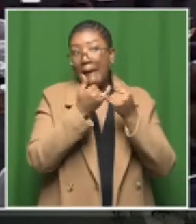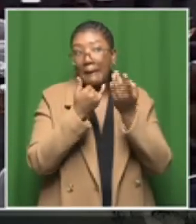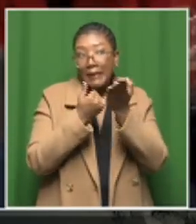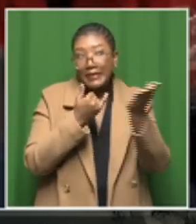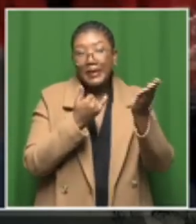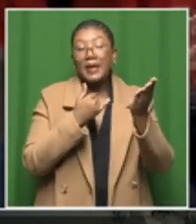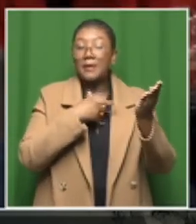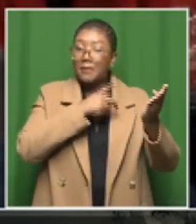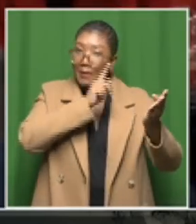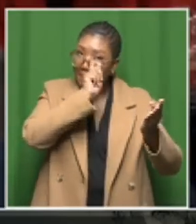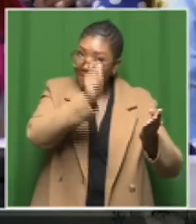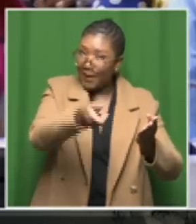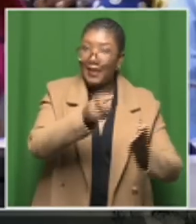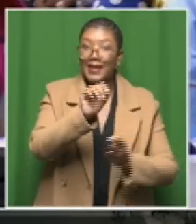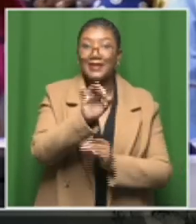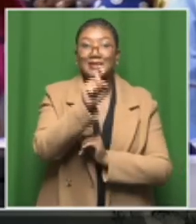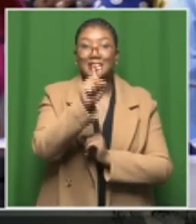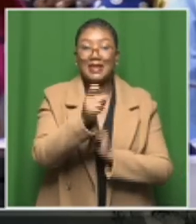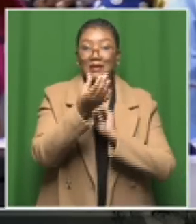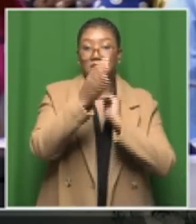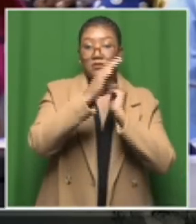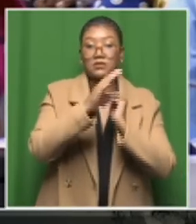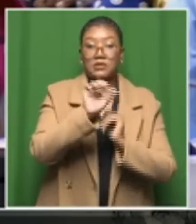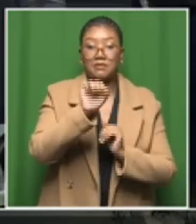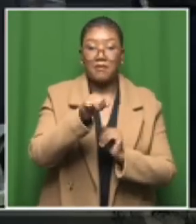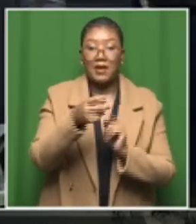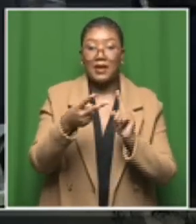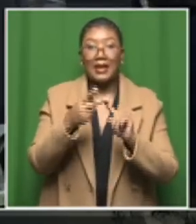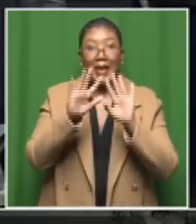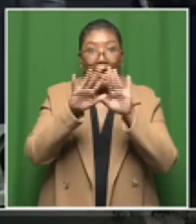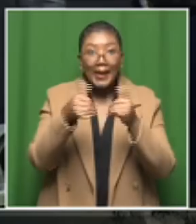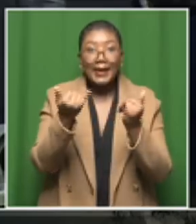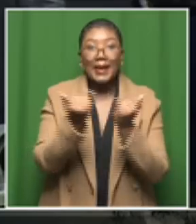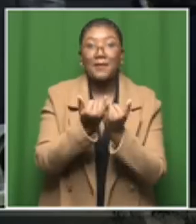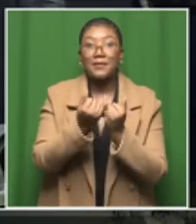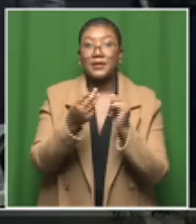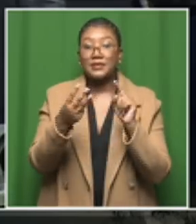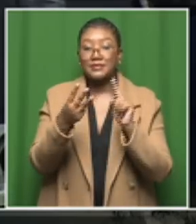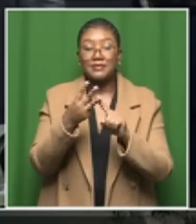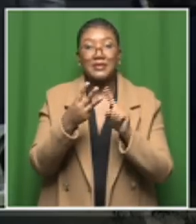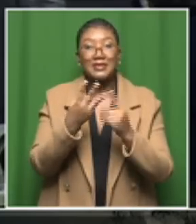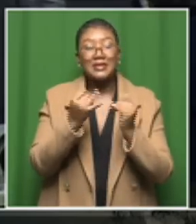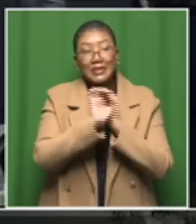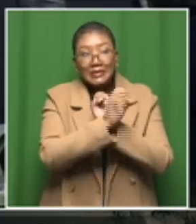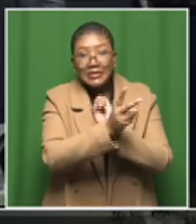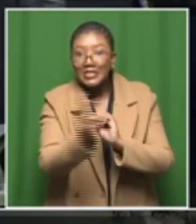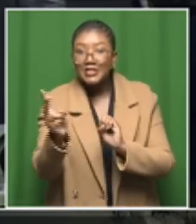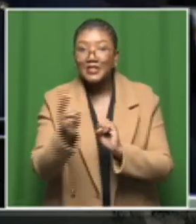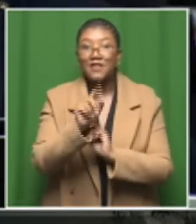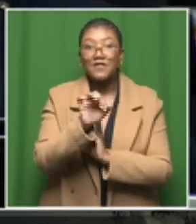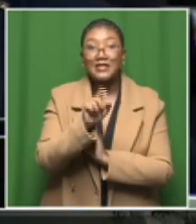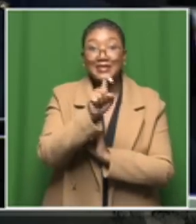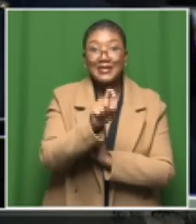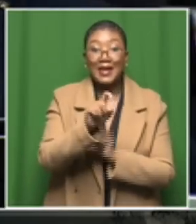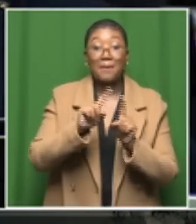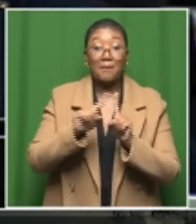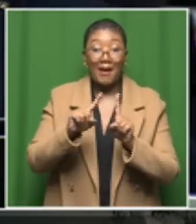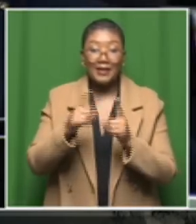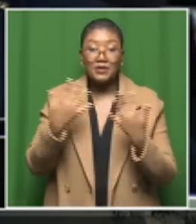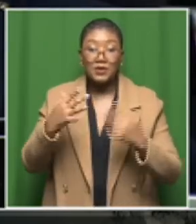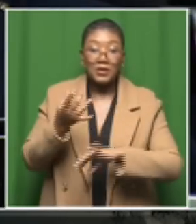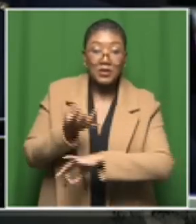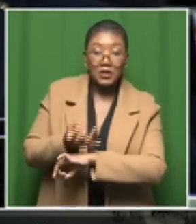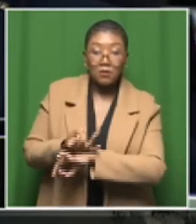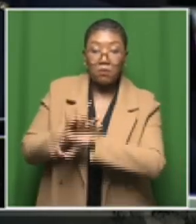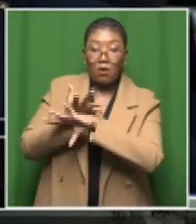the wealthy through income tax, through company tax, inheritance, estate duties and so forth, but also especially on luxury goods and customs fraud. There's a